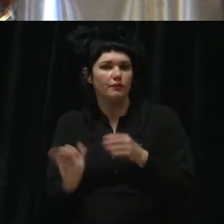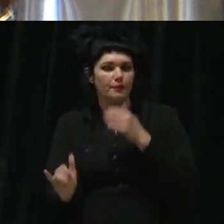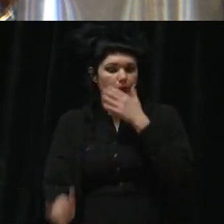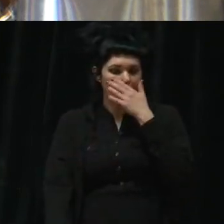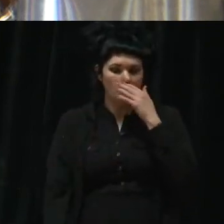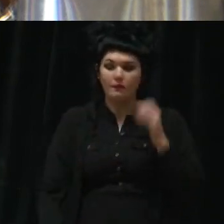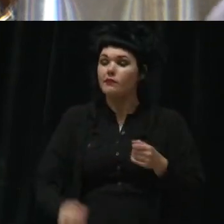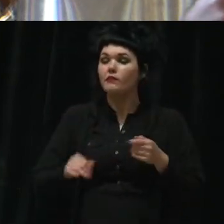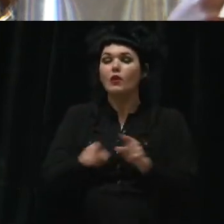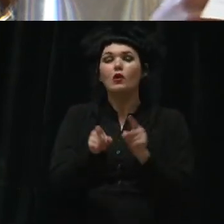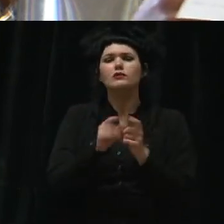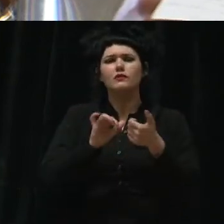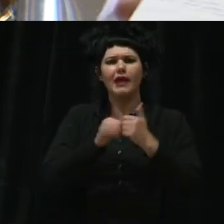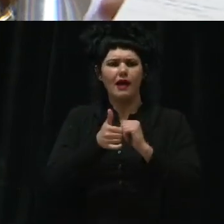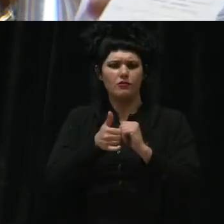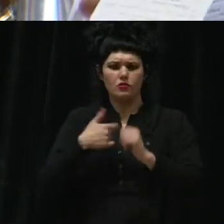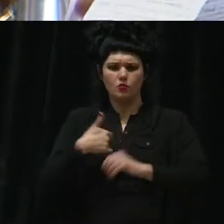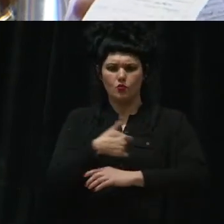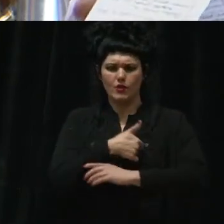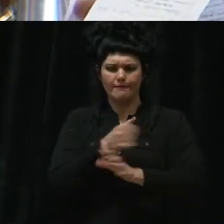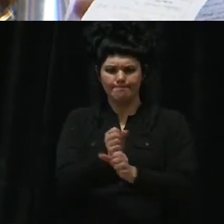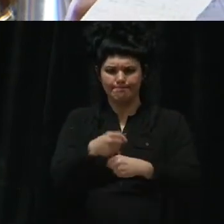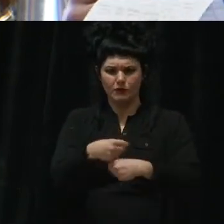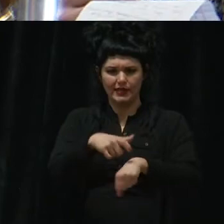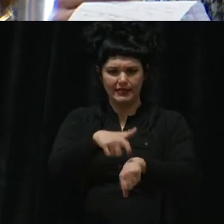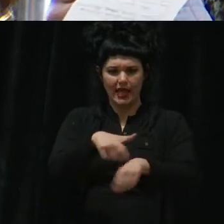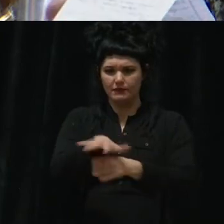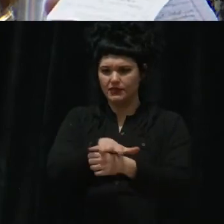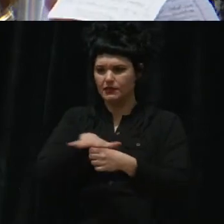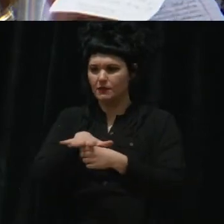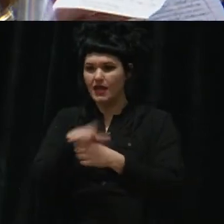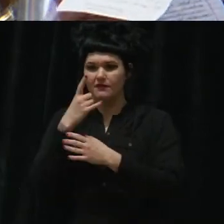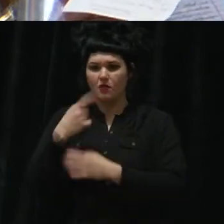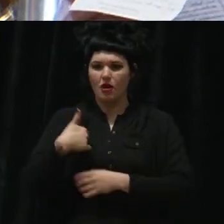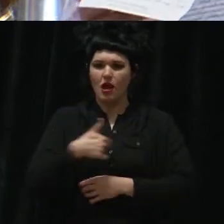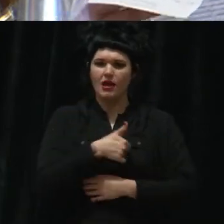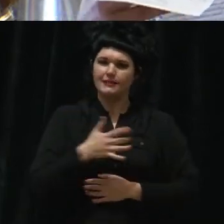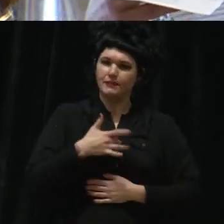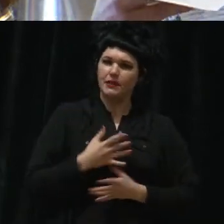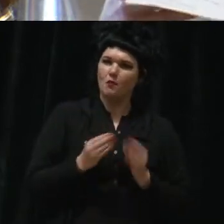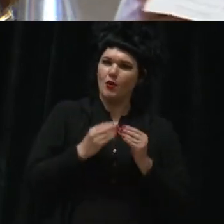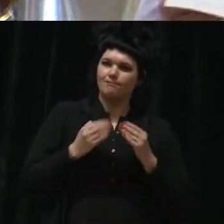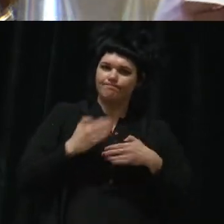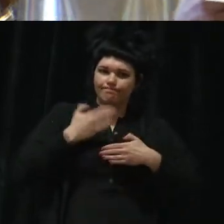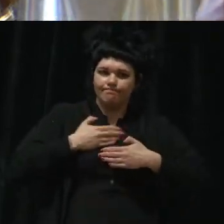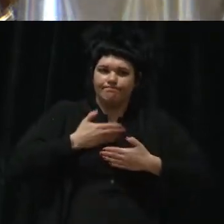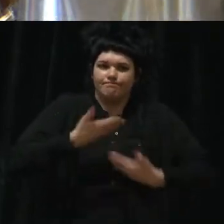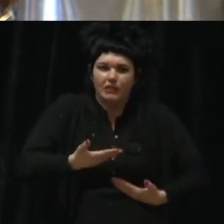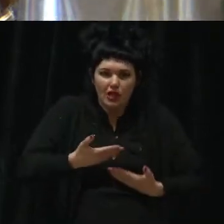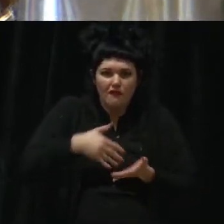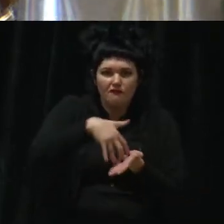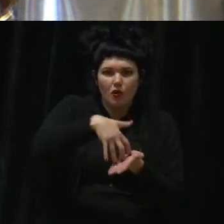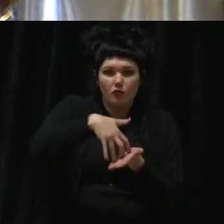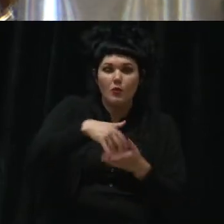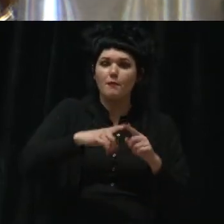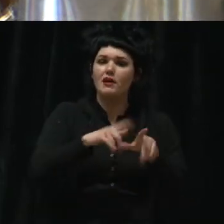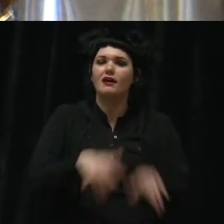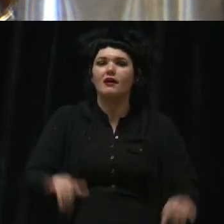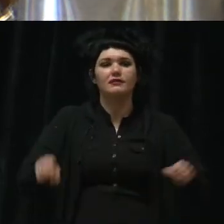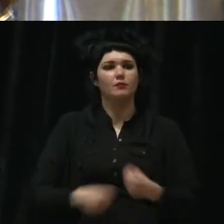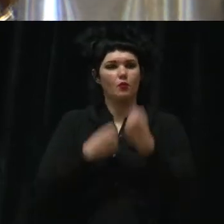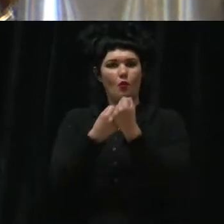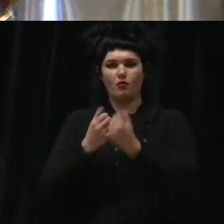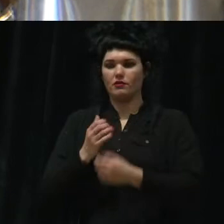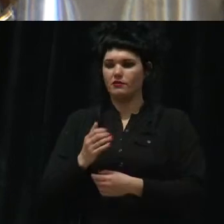to create time and space to be vulnerable and yet supportive of our DEI